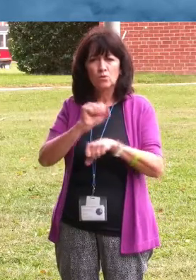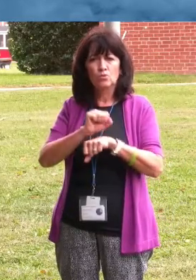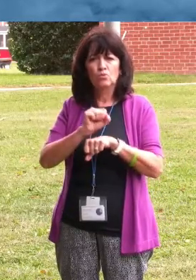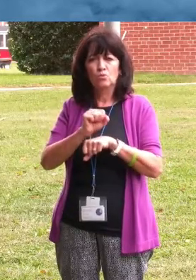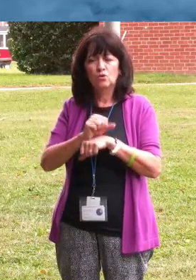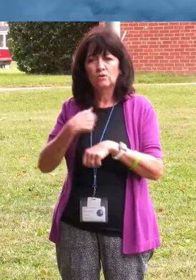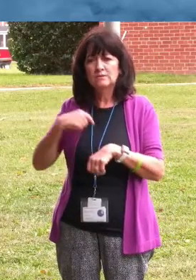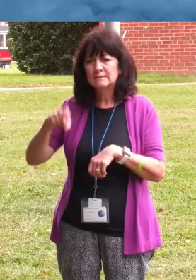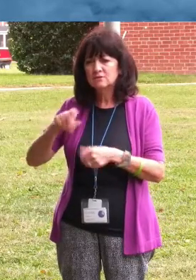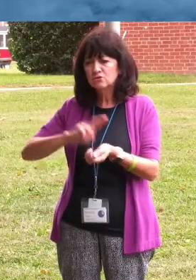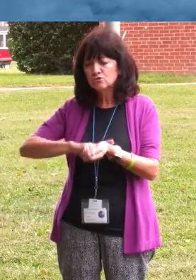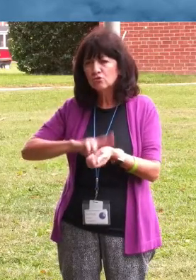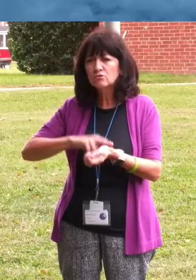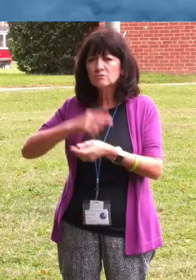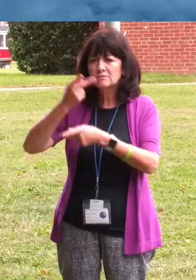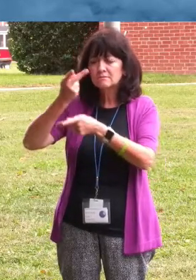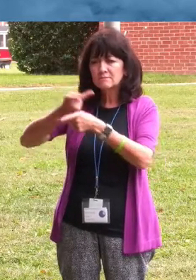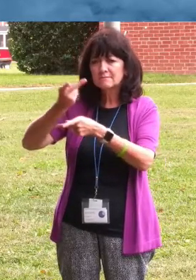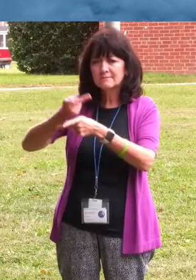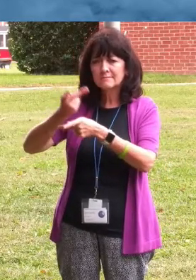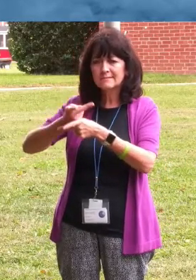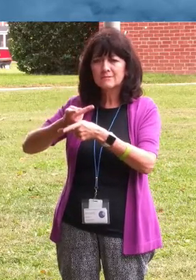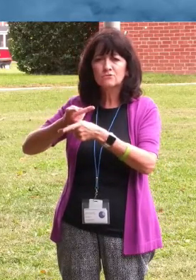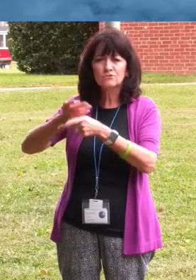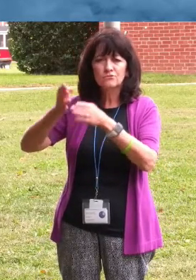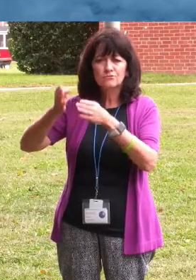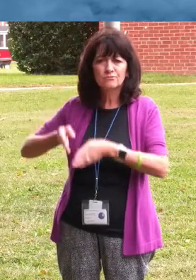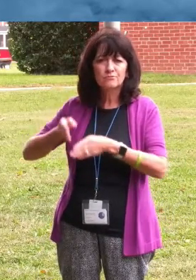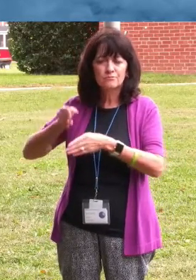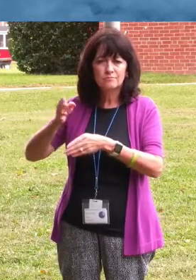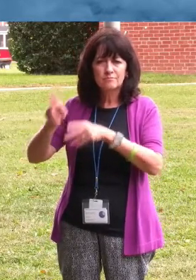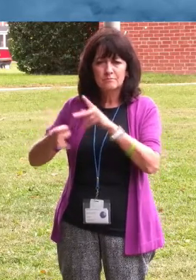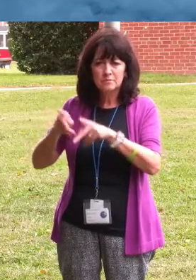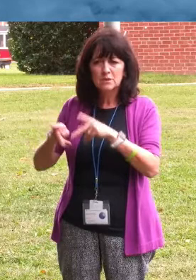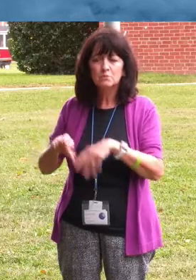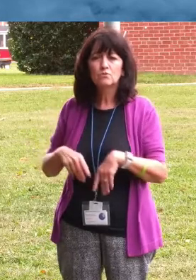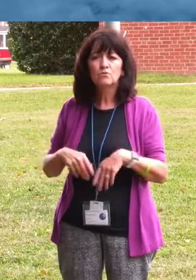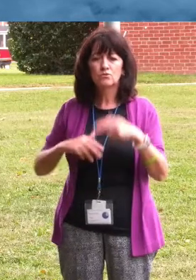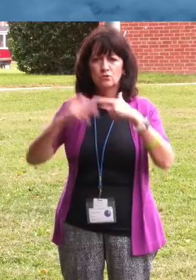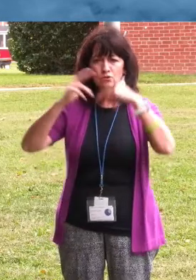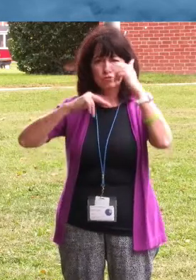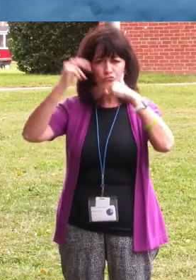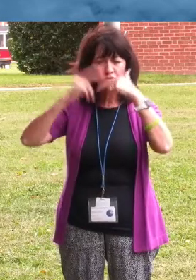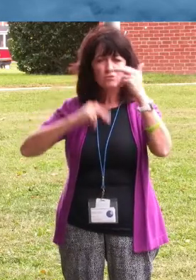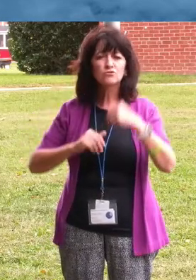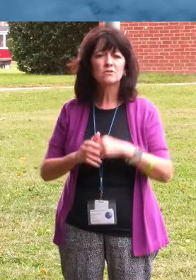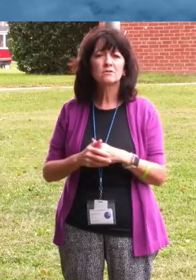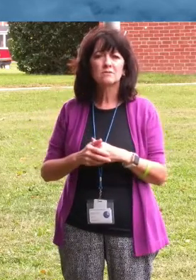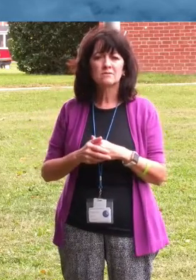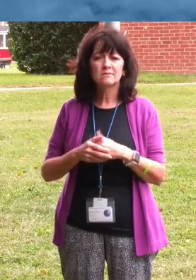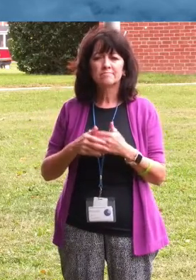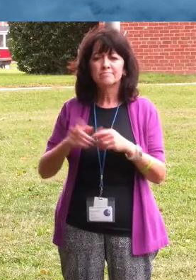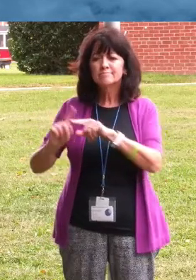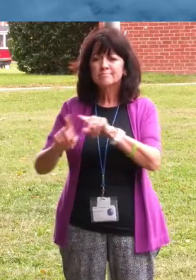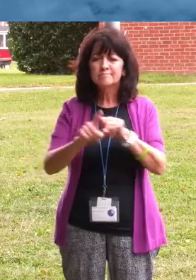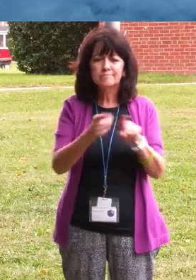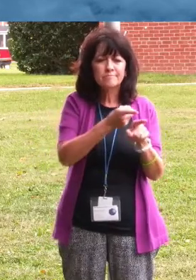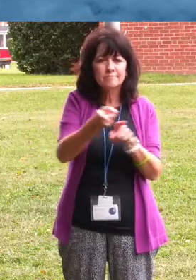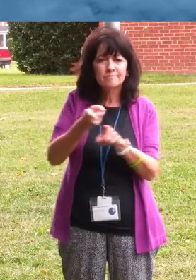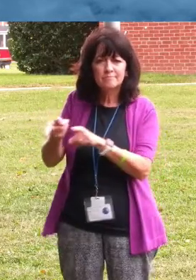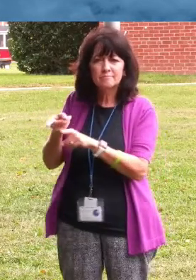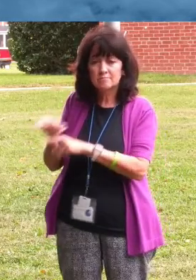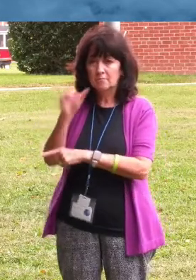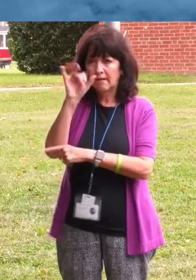care professionals, you name it, construction, skilled trades, IT professionals, and so we've